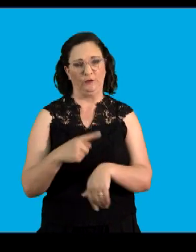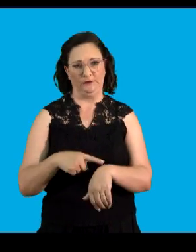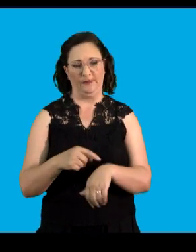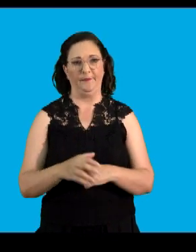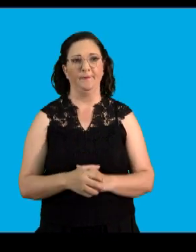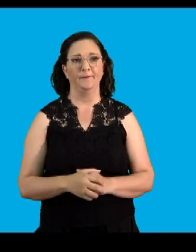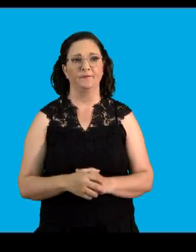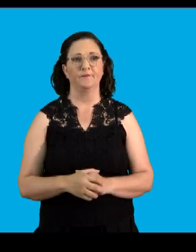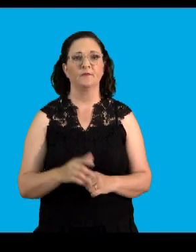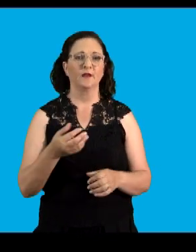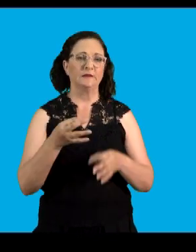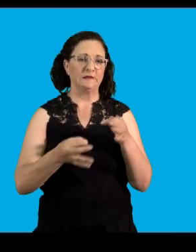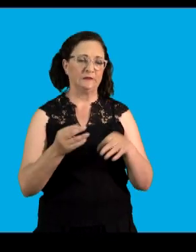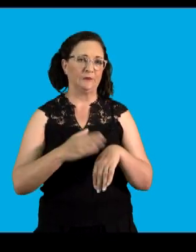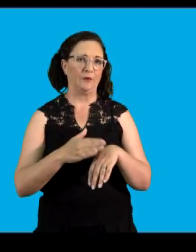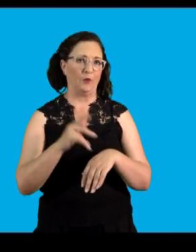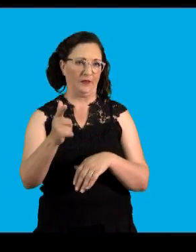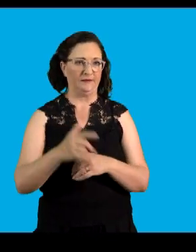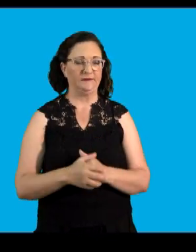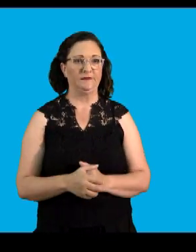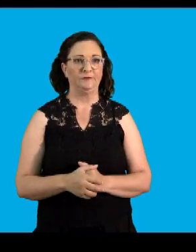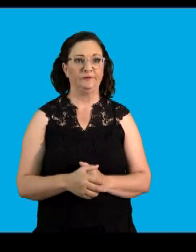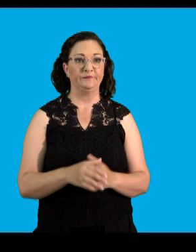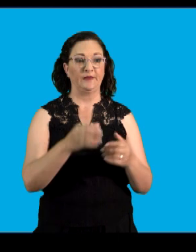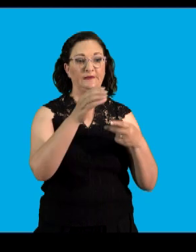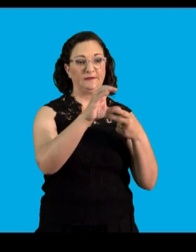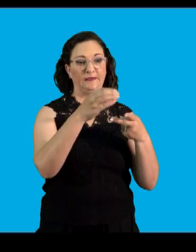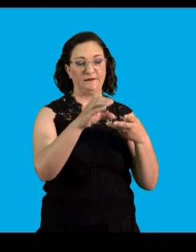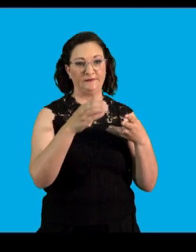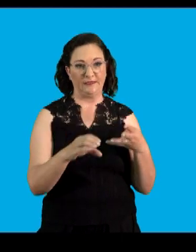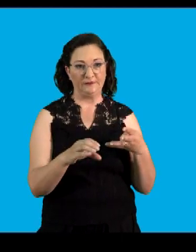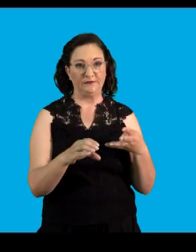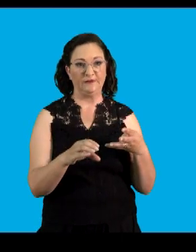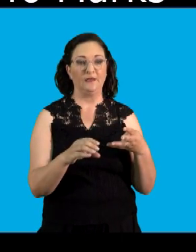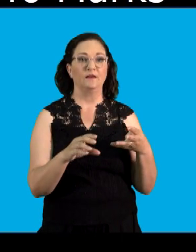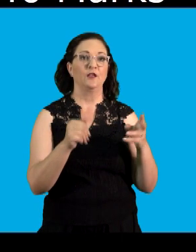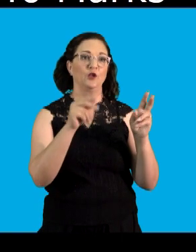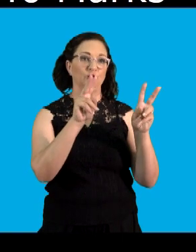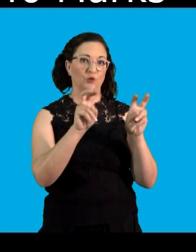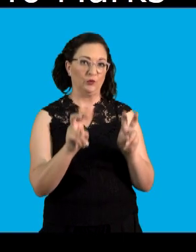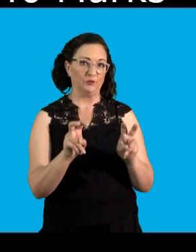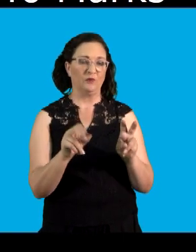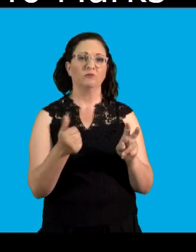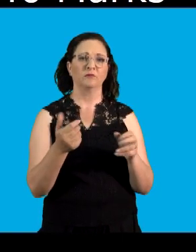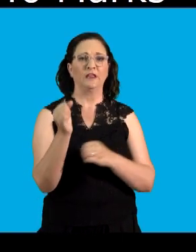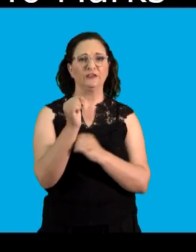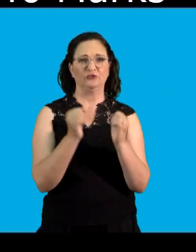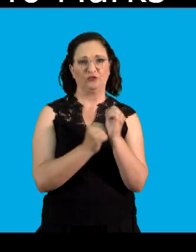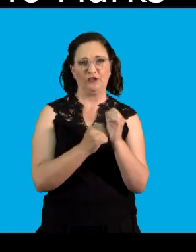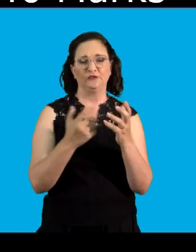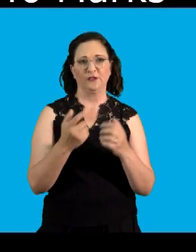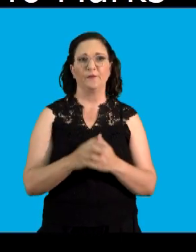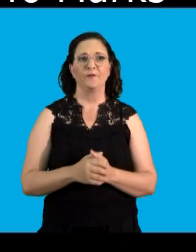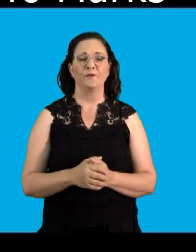just now. And then the sections and the marks, we'll be looking at the main topics as mentioned and the overall structure. Now, let's